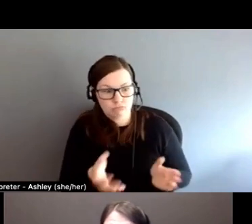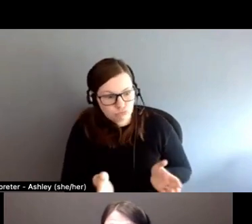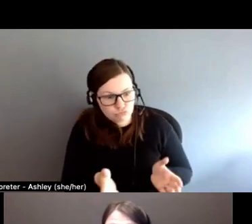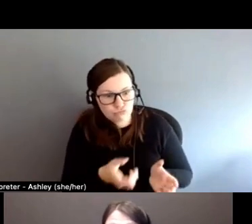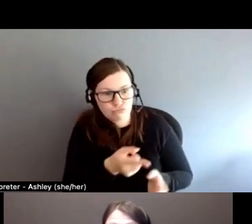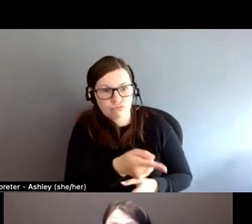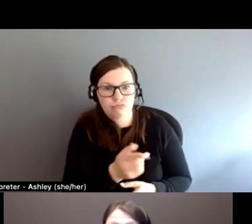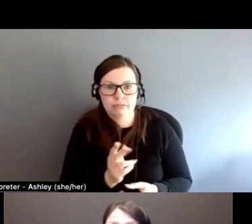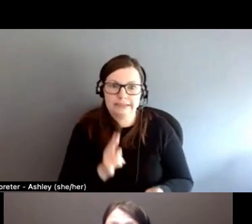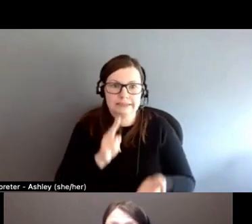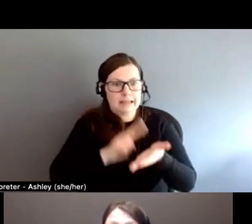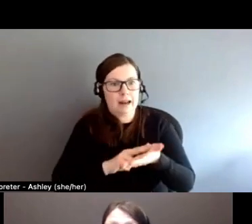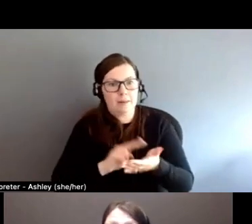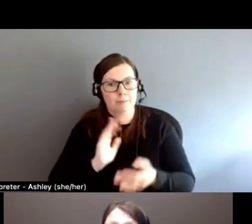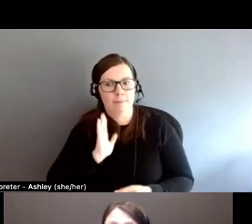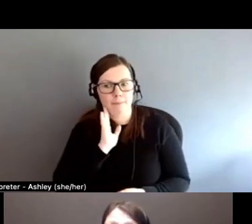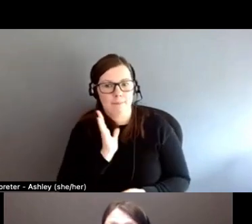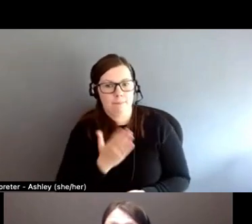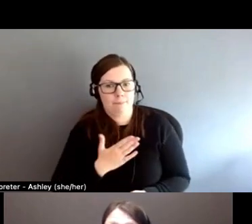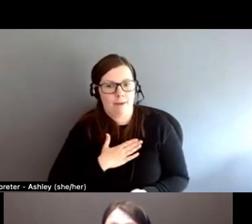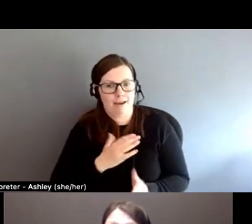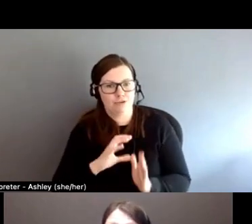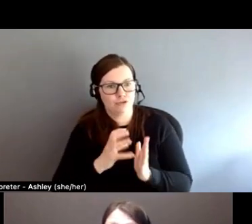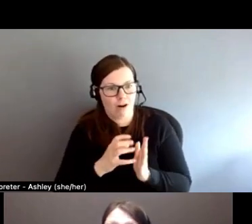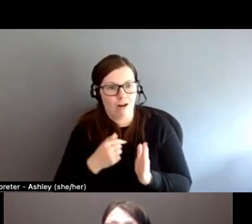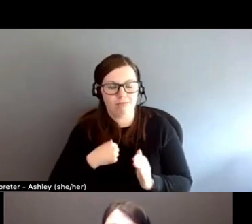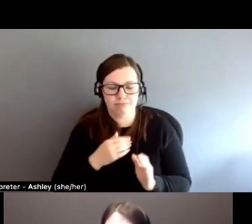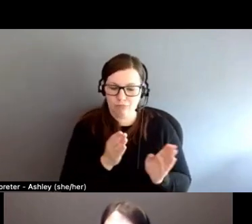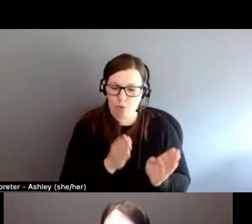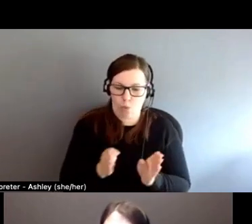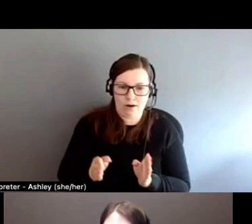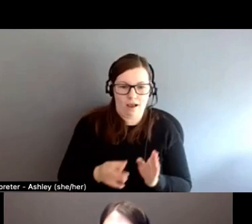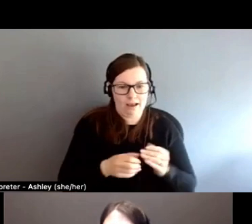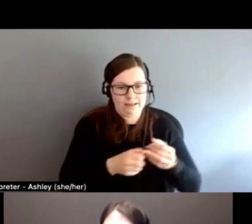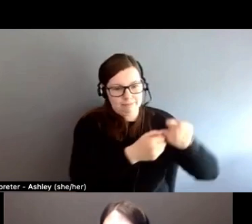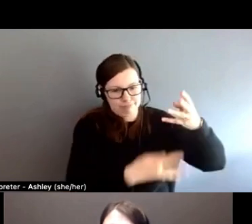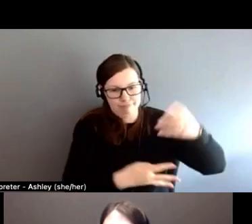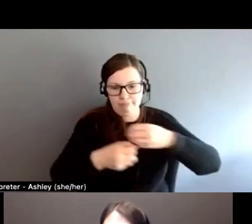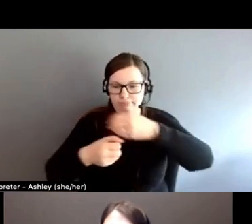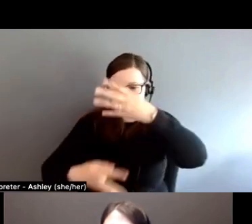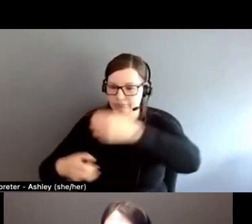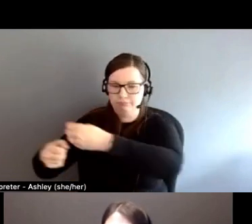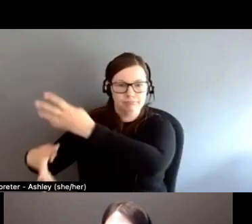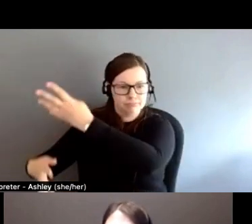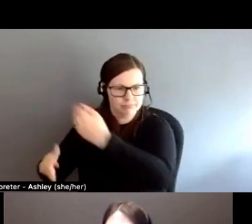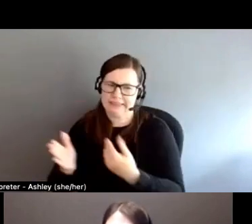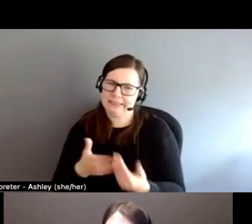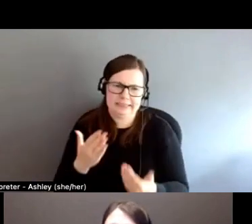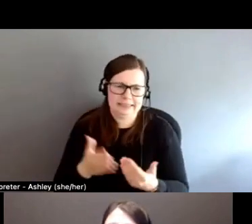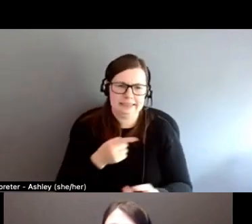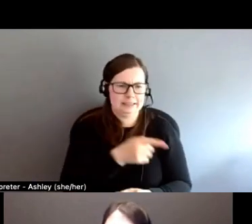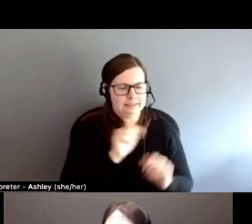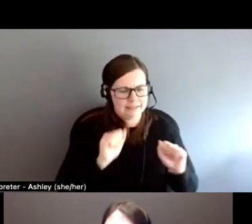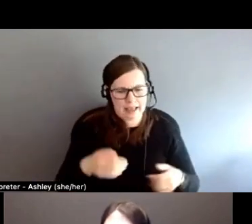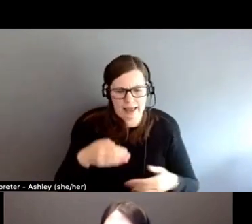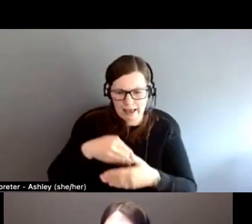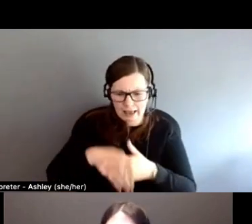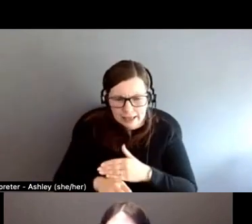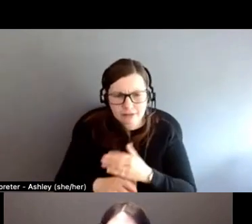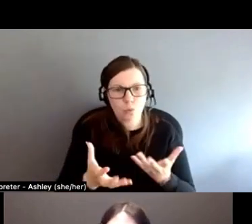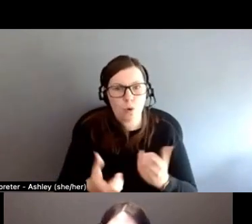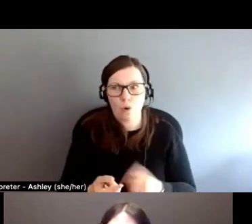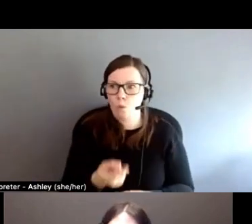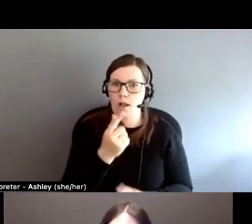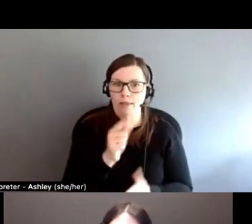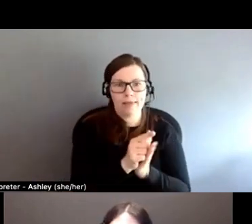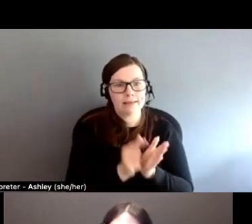it in playlists, so it's easier for them when they want to find a particular lesson, they know exactly where to go. I have